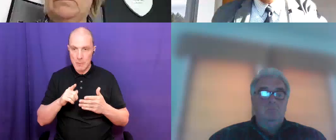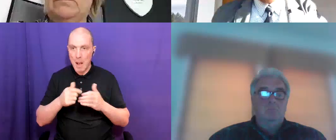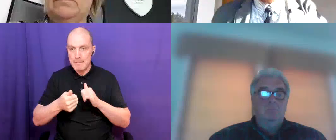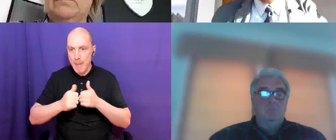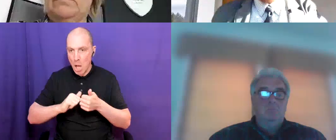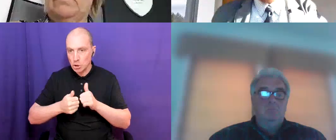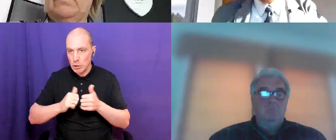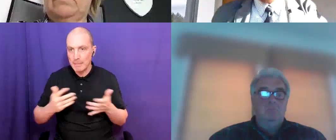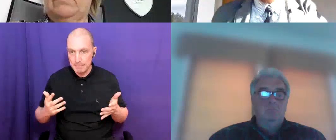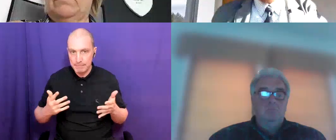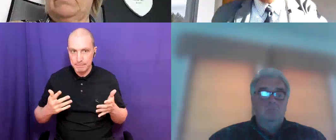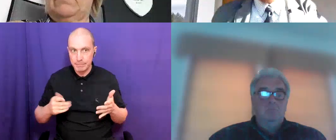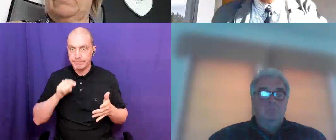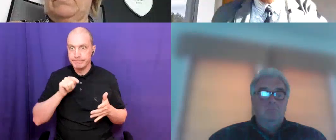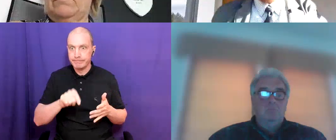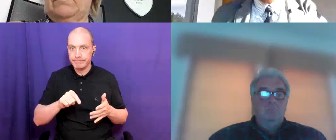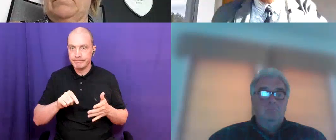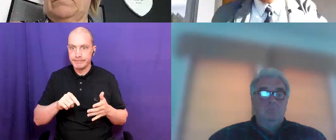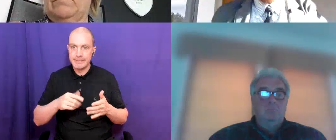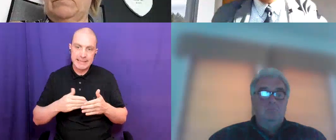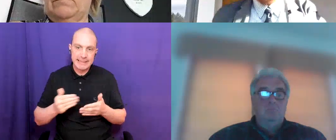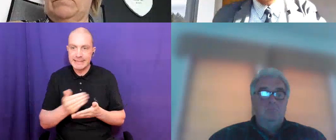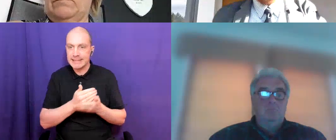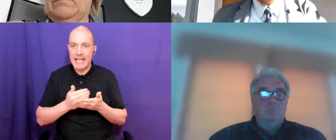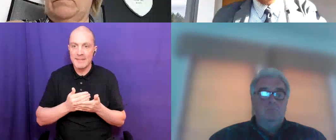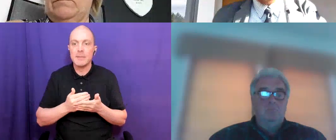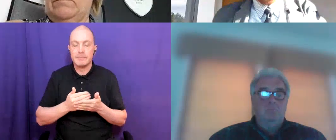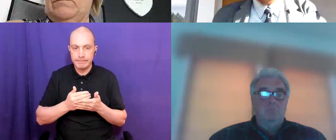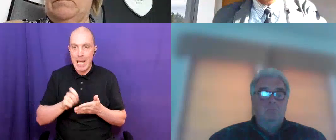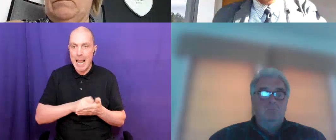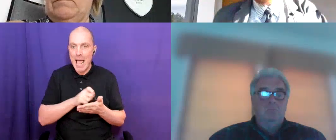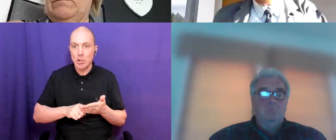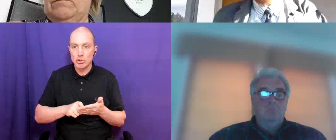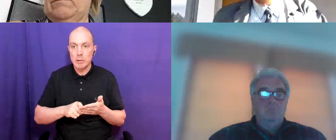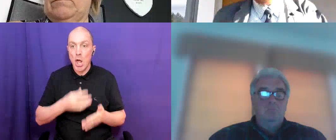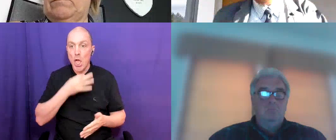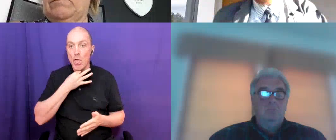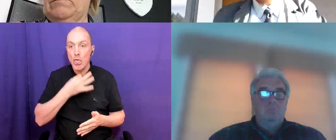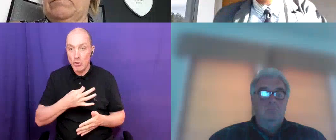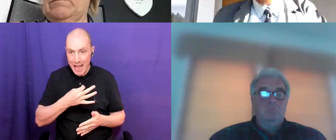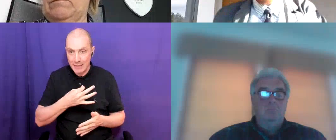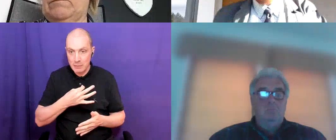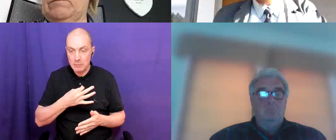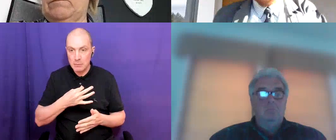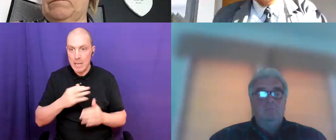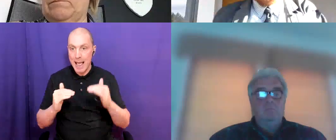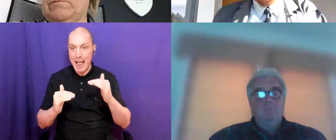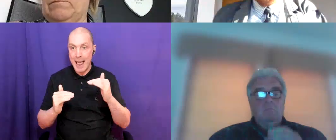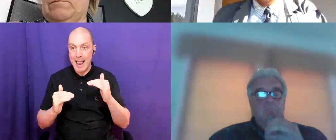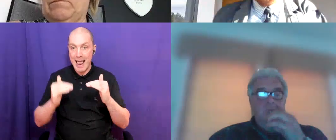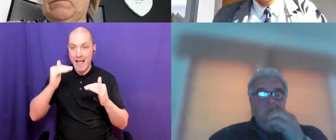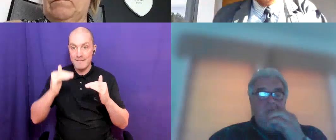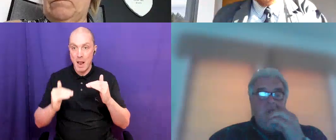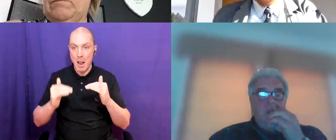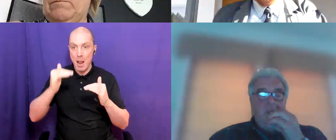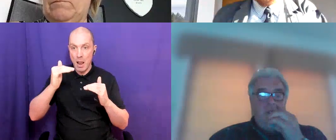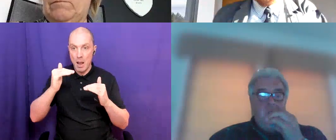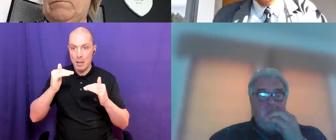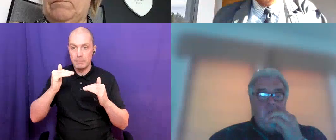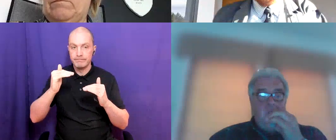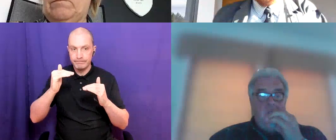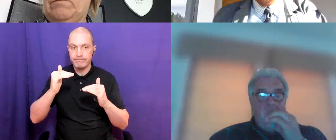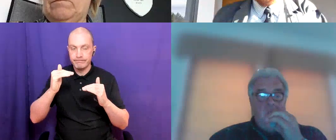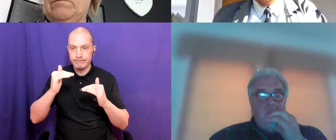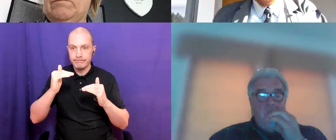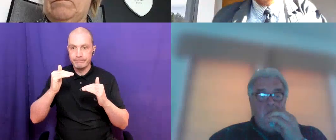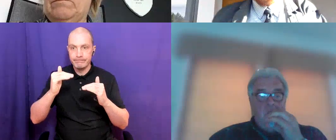and inclusive election. The national threat level remains at substantial, which means an attack is likely, and we should all remain vigilant